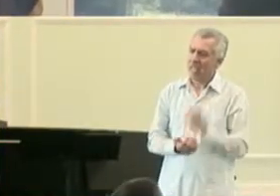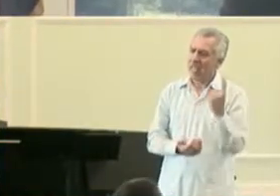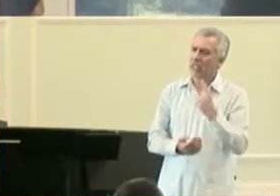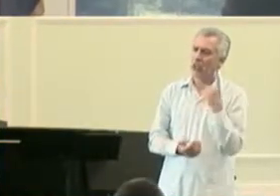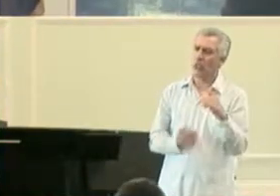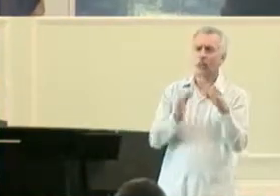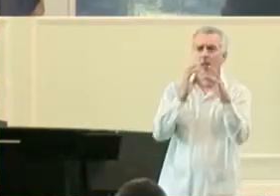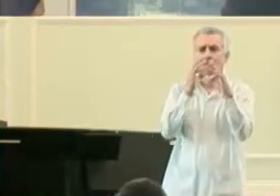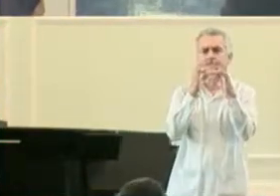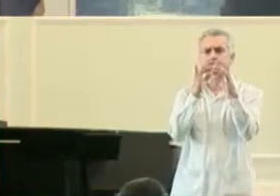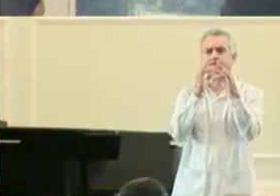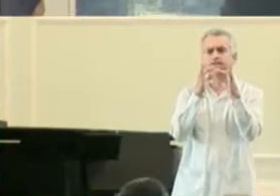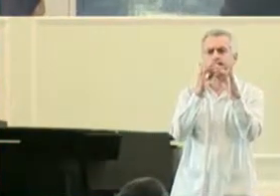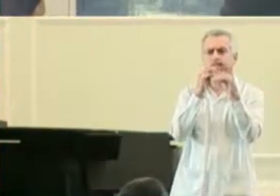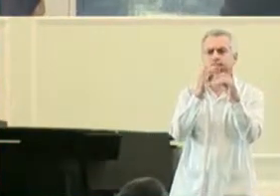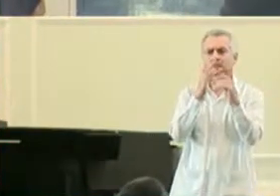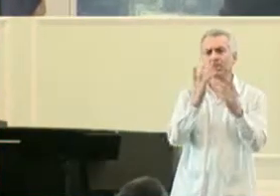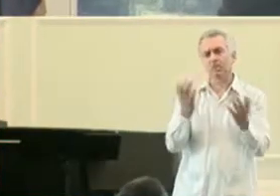Amen.